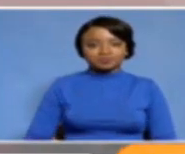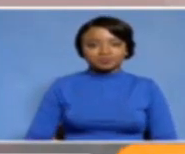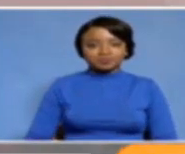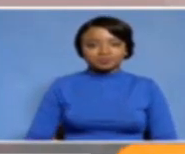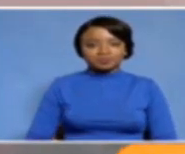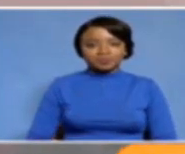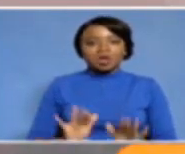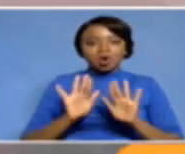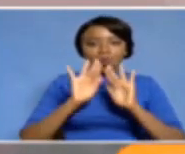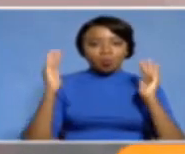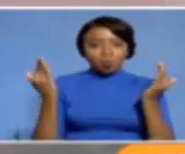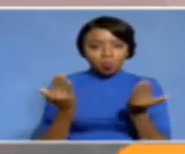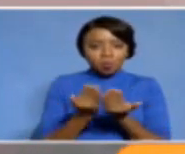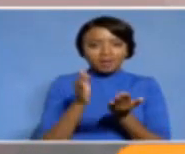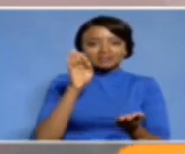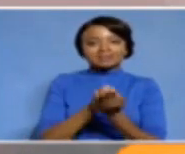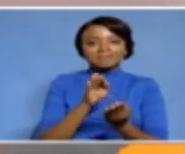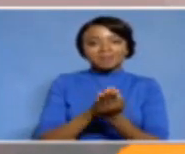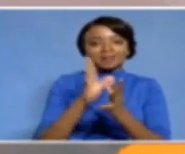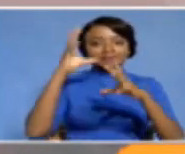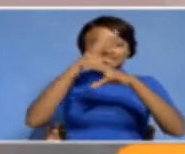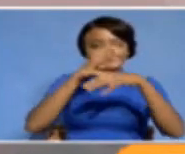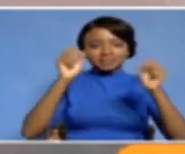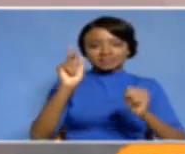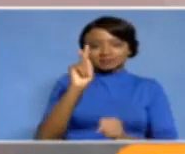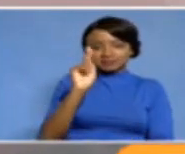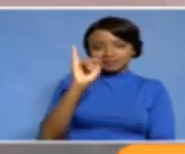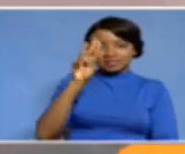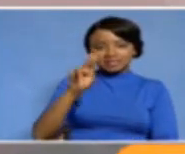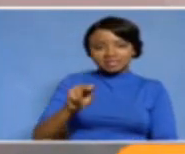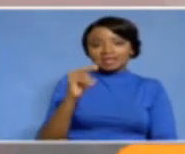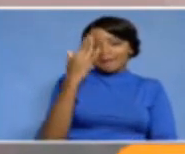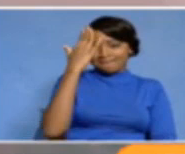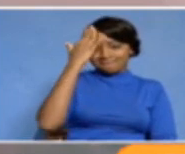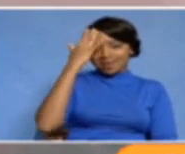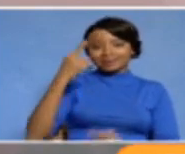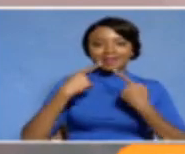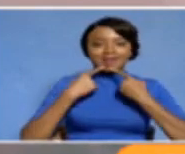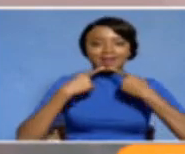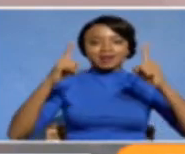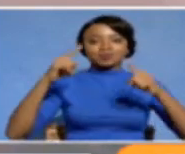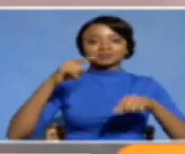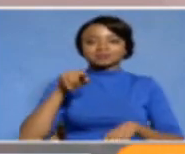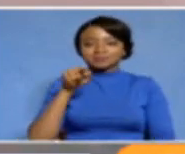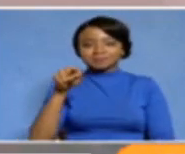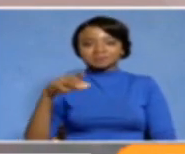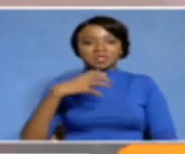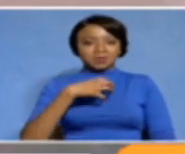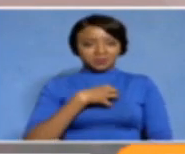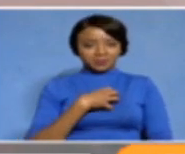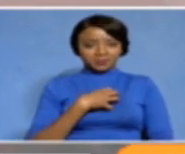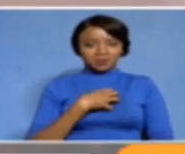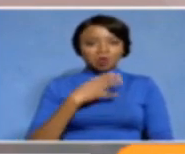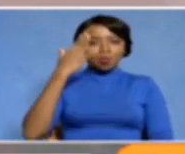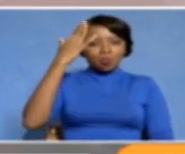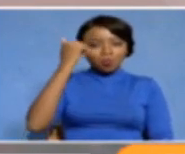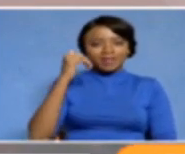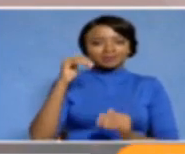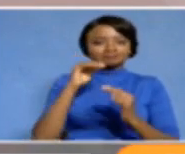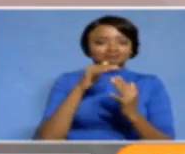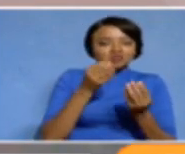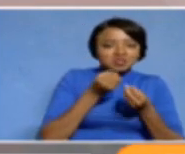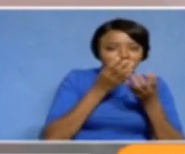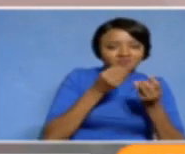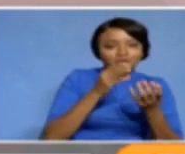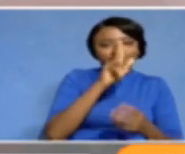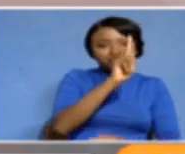And World Bank President Kim Yong Kim on Monday announced he was resigning, setting up a potential dispute between the U.S. and other member countries